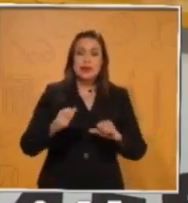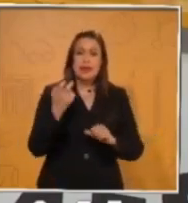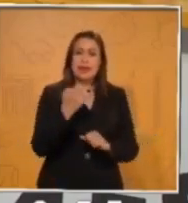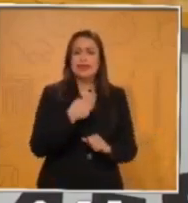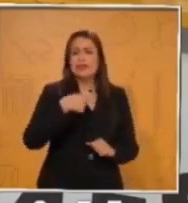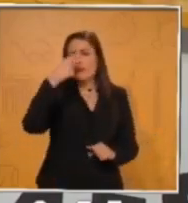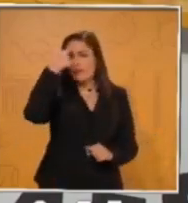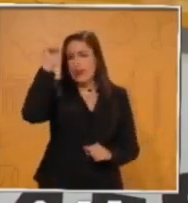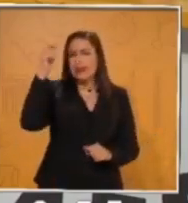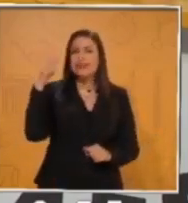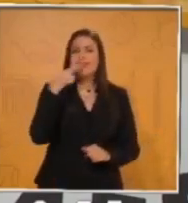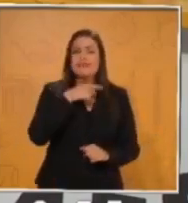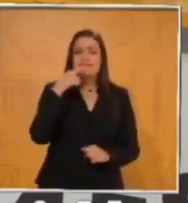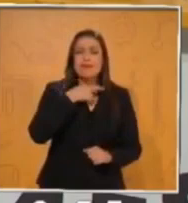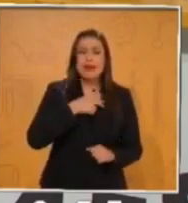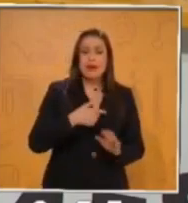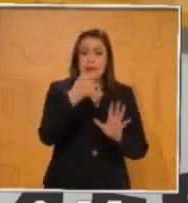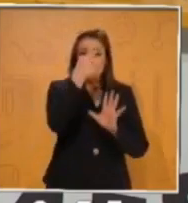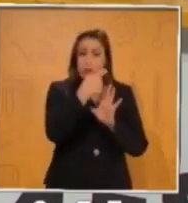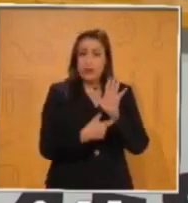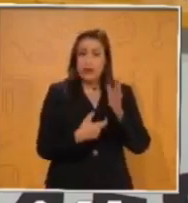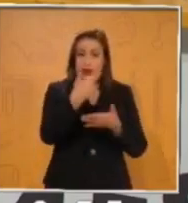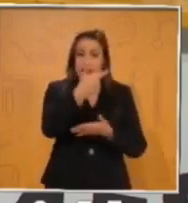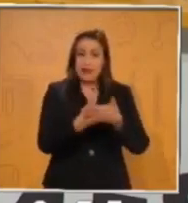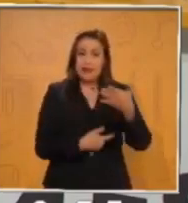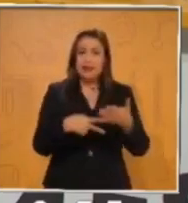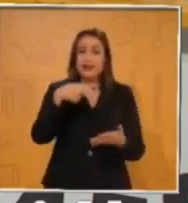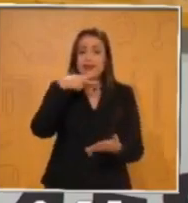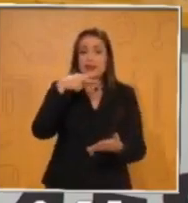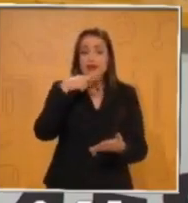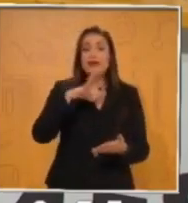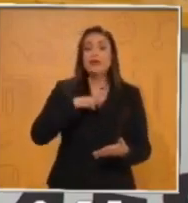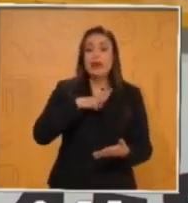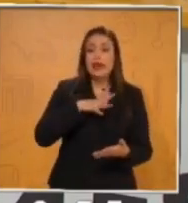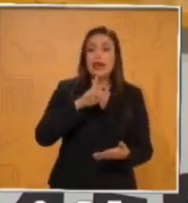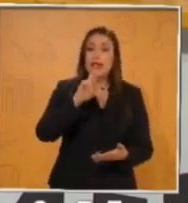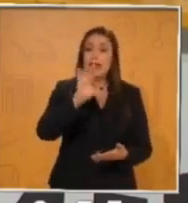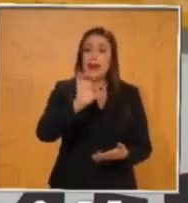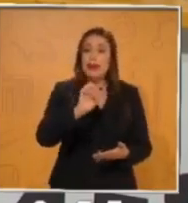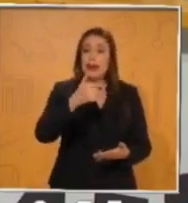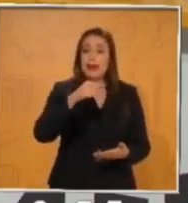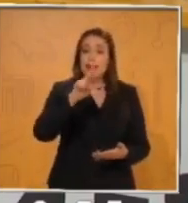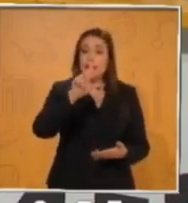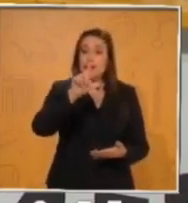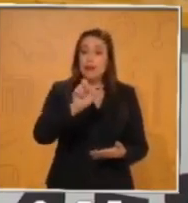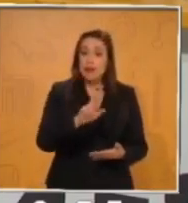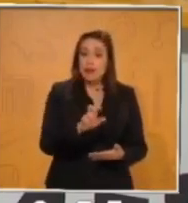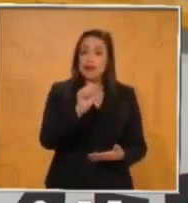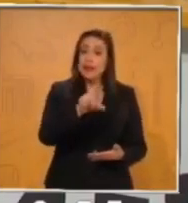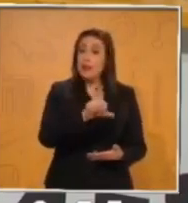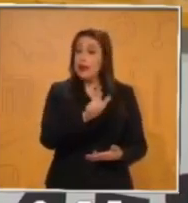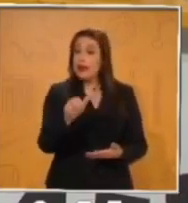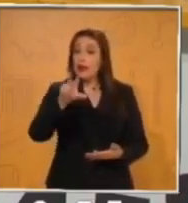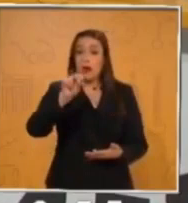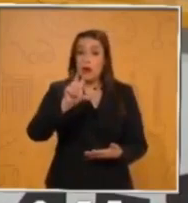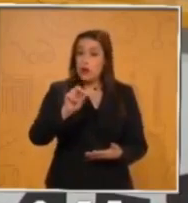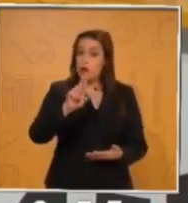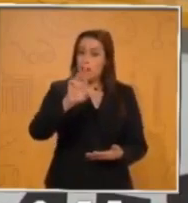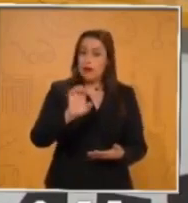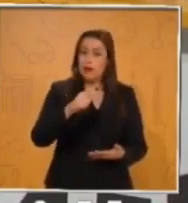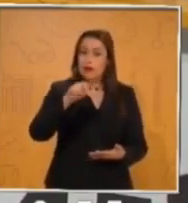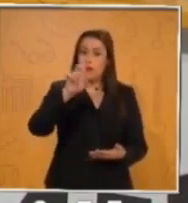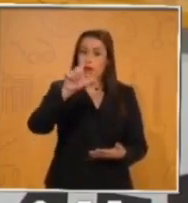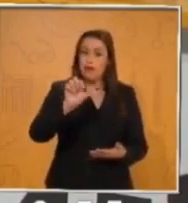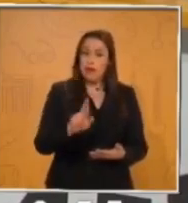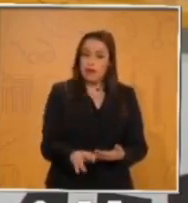Let's classify these verbs, regular and irregular. What happened with did? Did, it's an irregular verb. You're